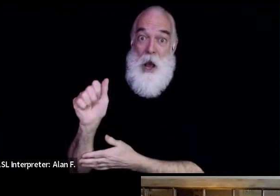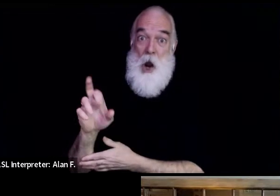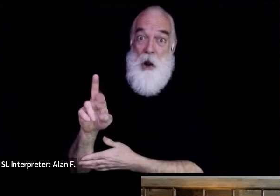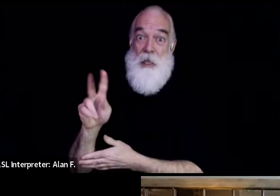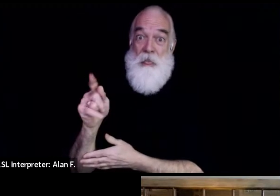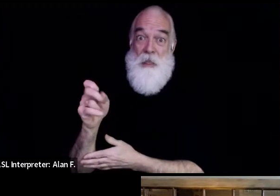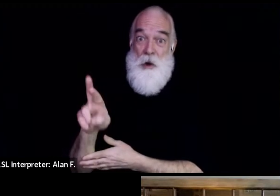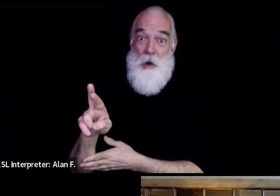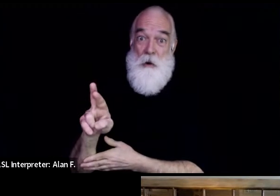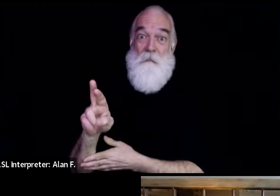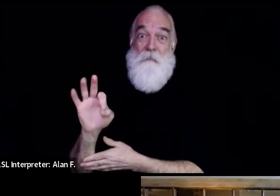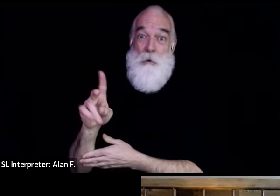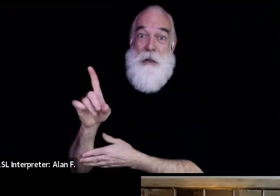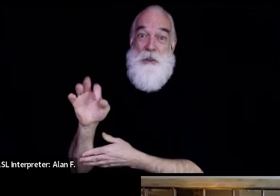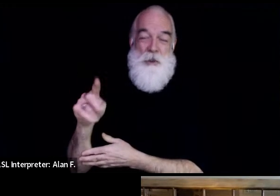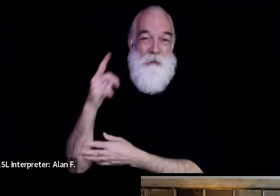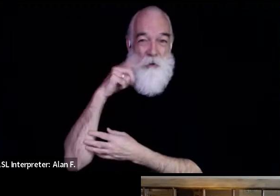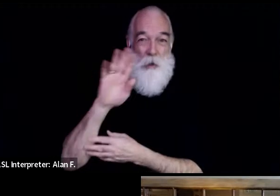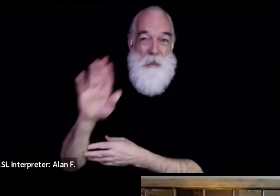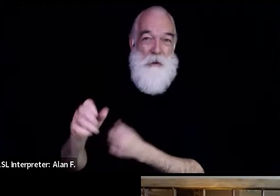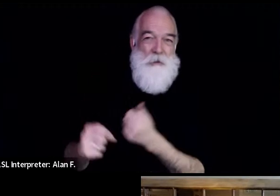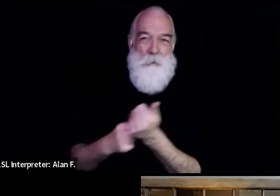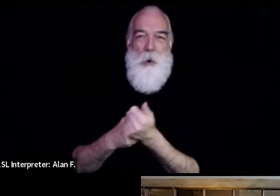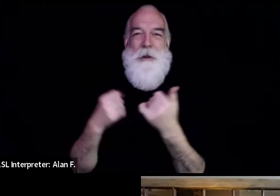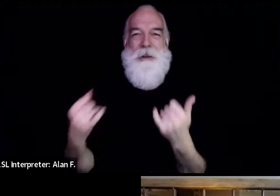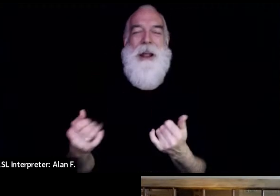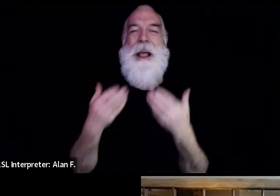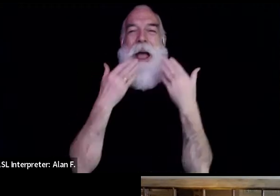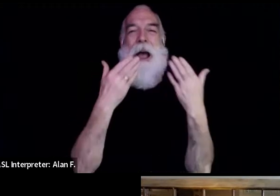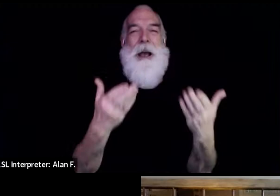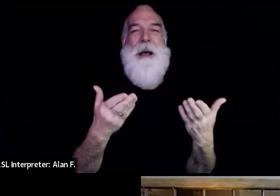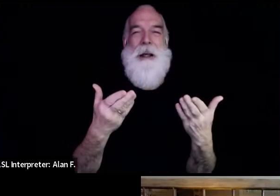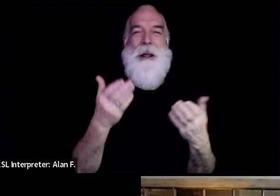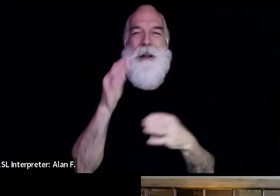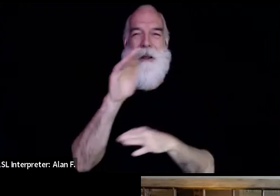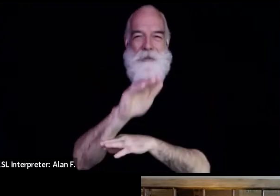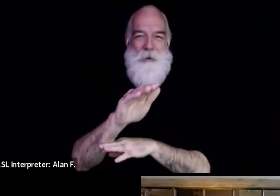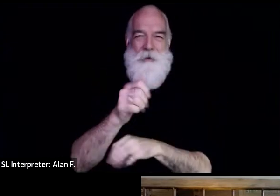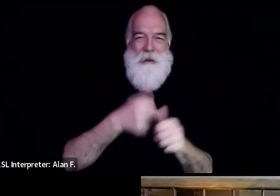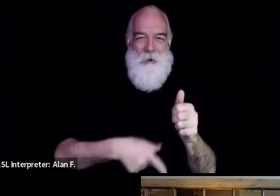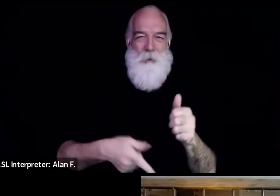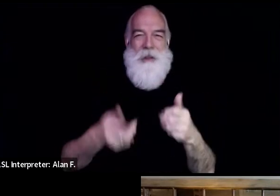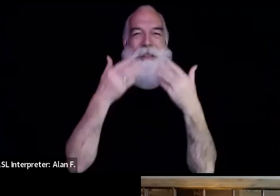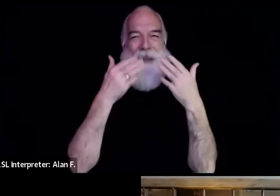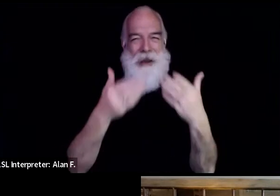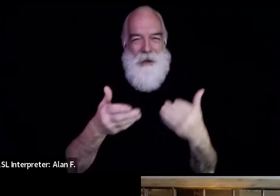support of our journalism today. Have a good afternoon, everybody. Thank you. Thank you.